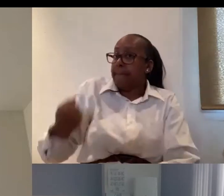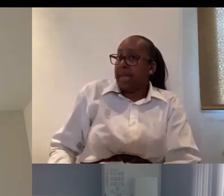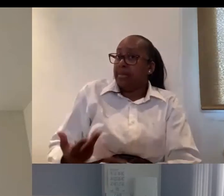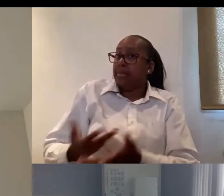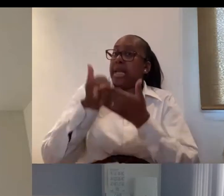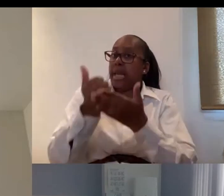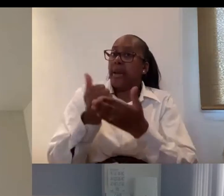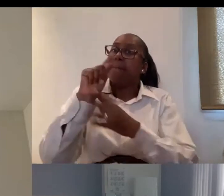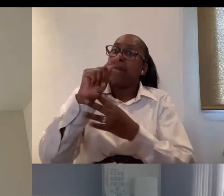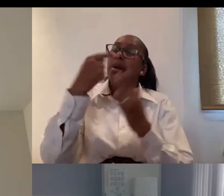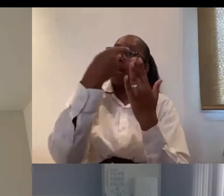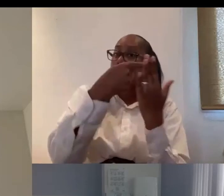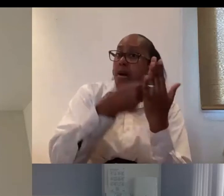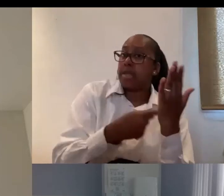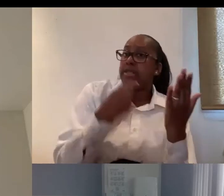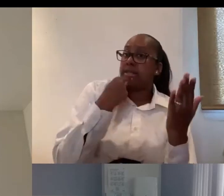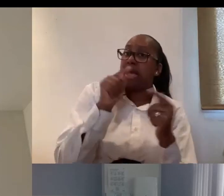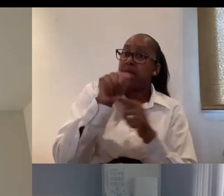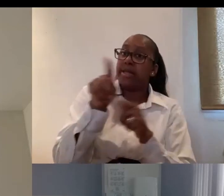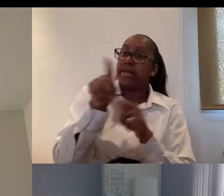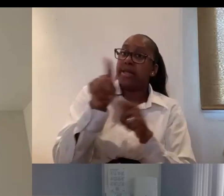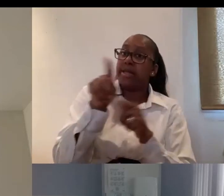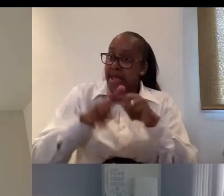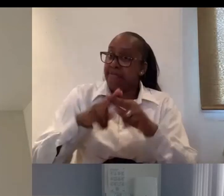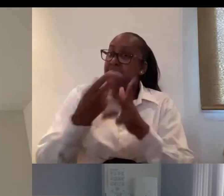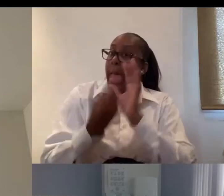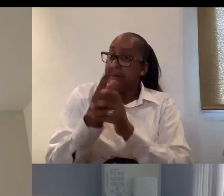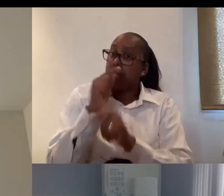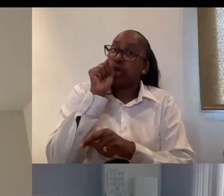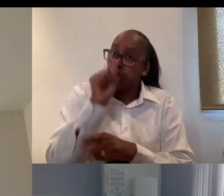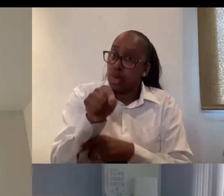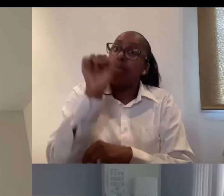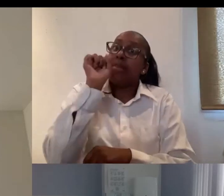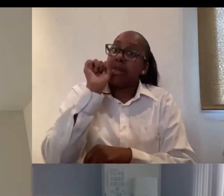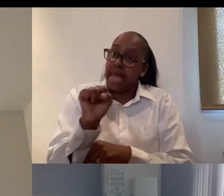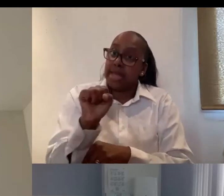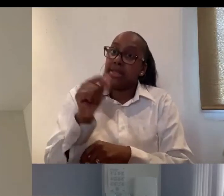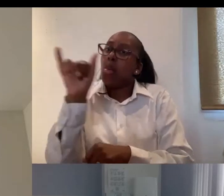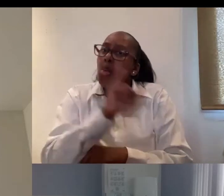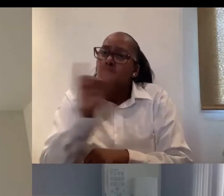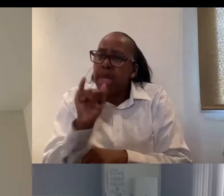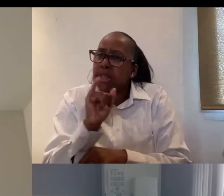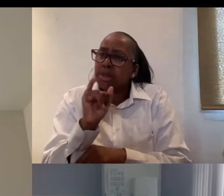the guidance says if that's happened to you and you can identify which vaccine it was that caused it,